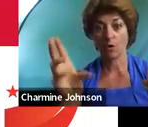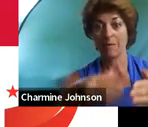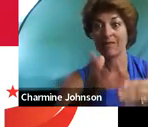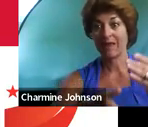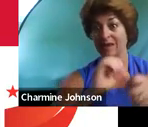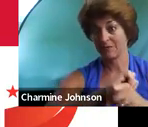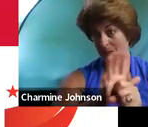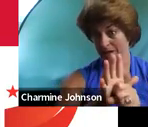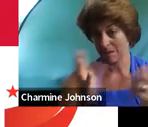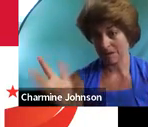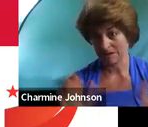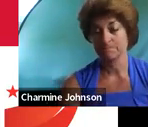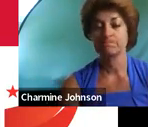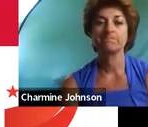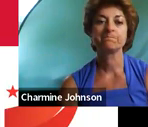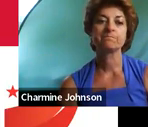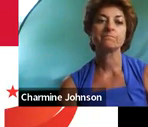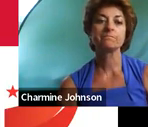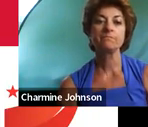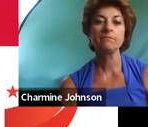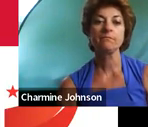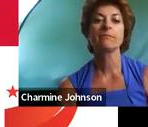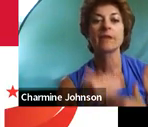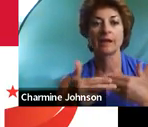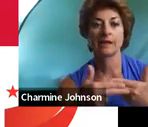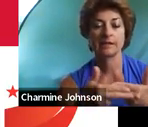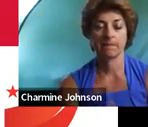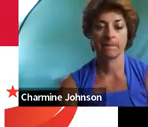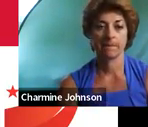the ending of the pandemic. Next slide.